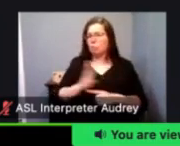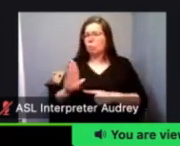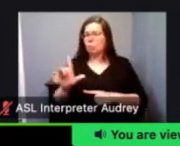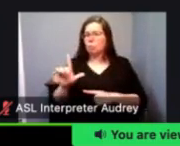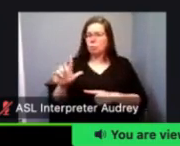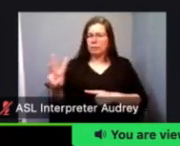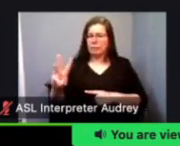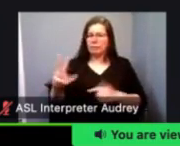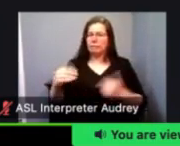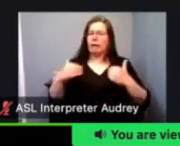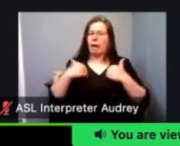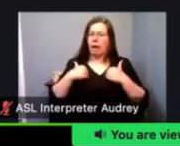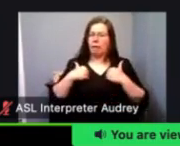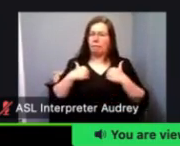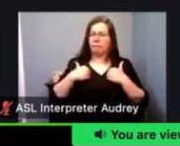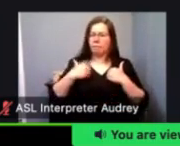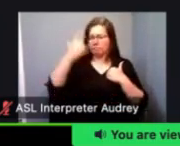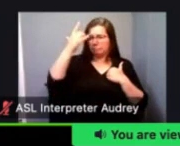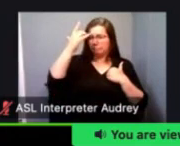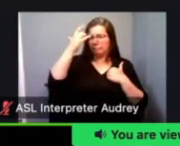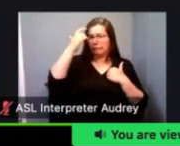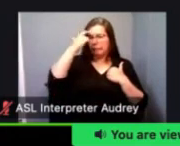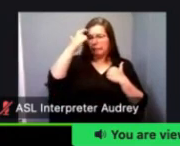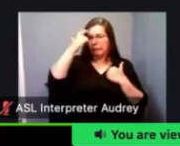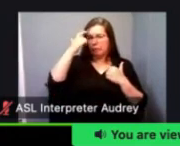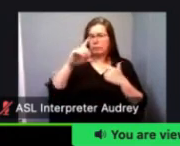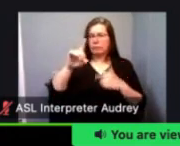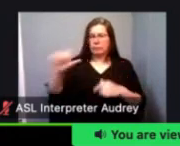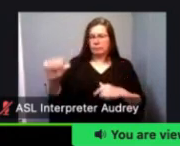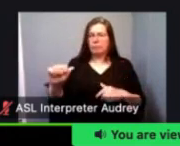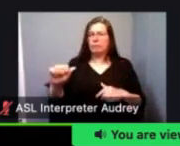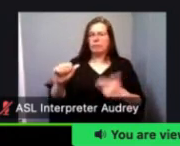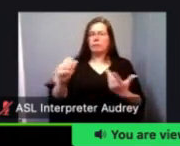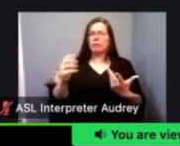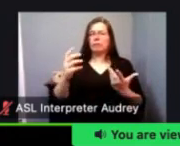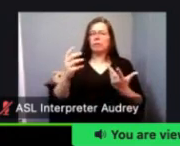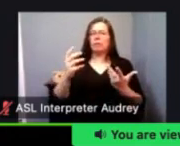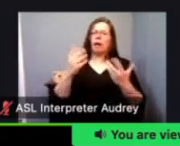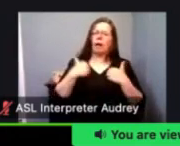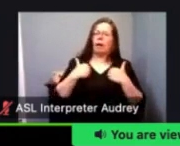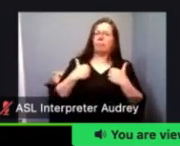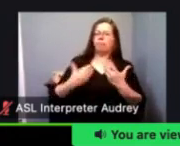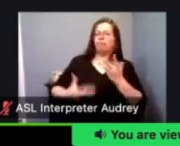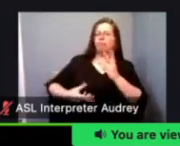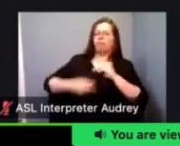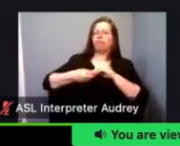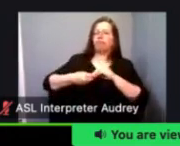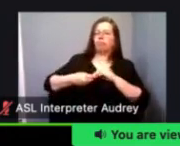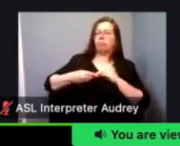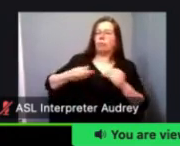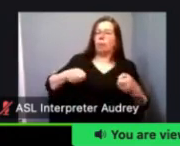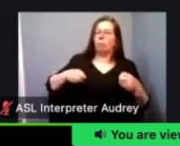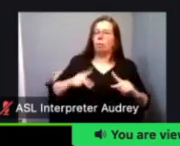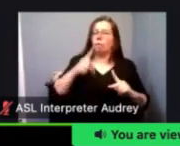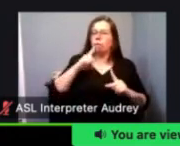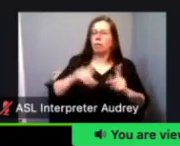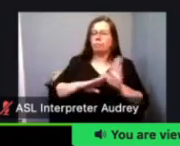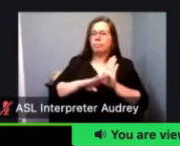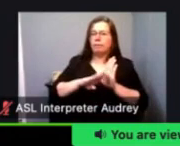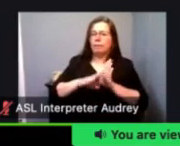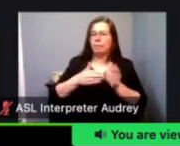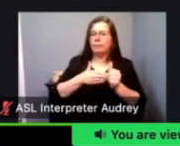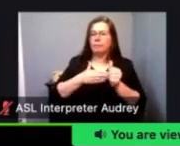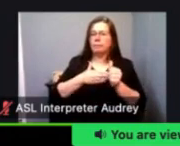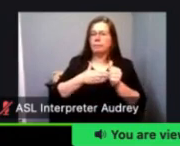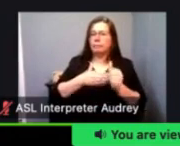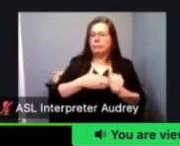and developmental disabilities that want to gain opportunities and resources to grow their leadership skills. So we spend a